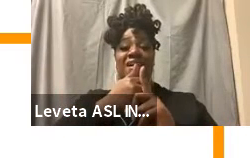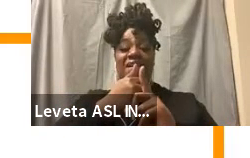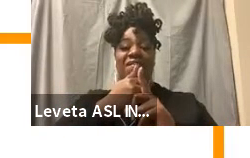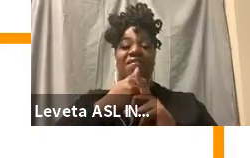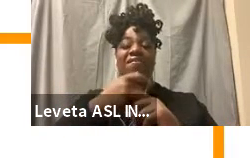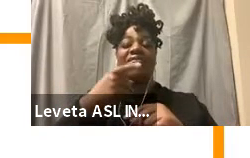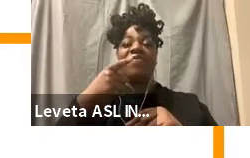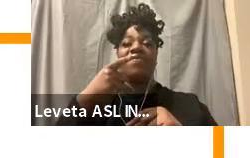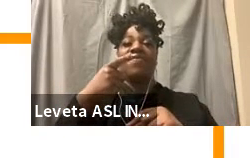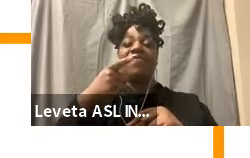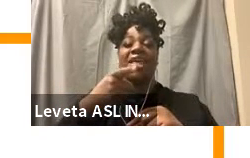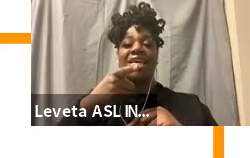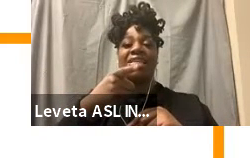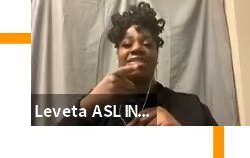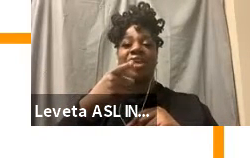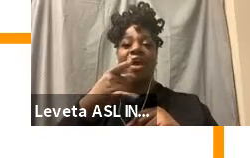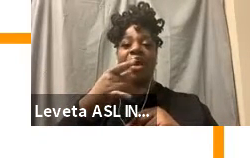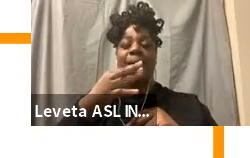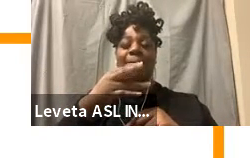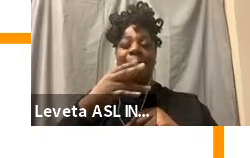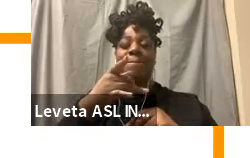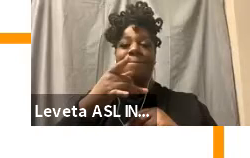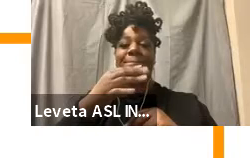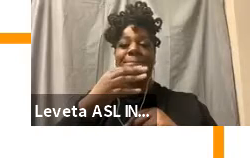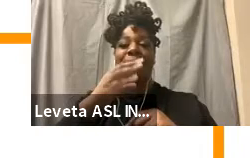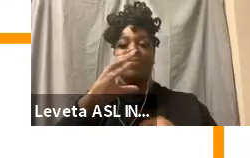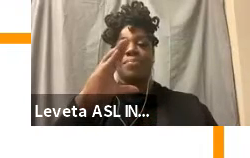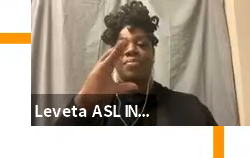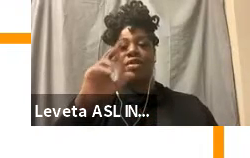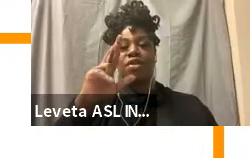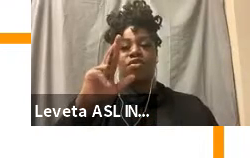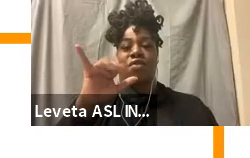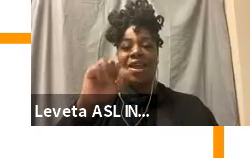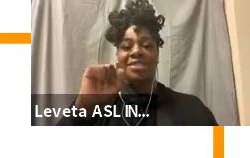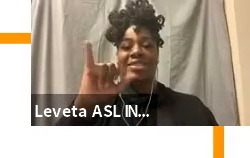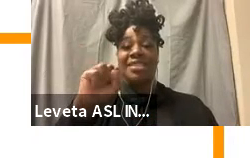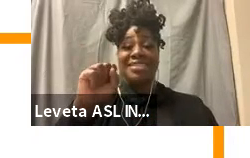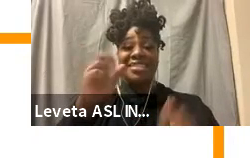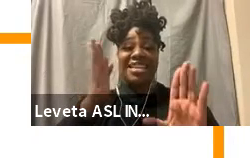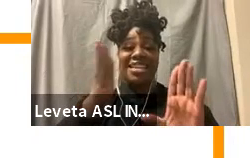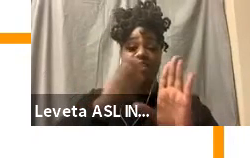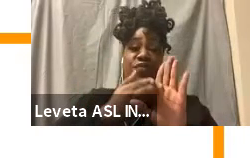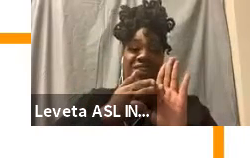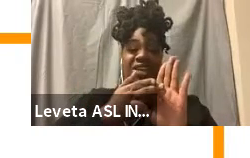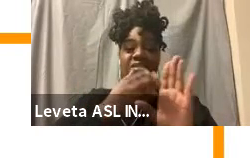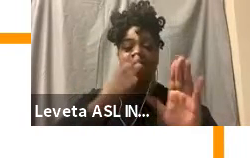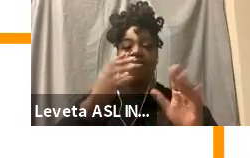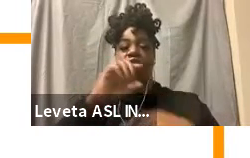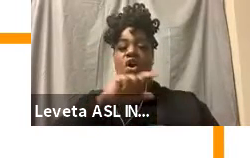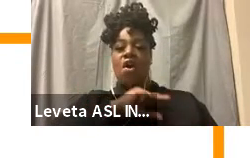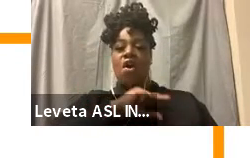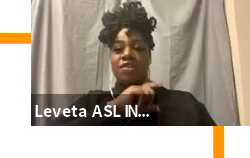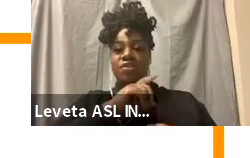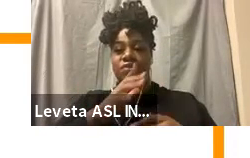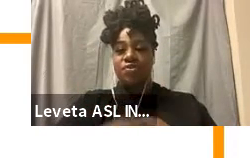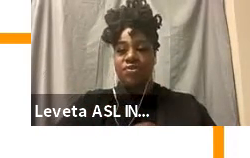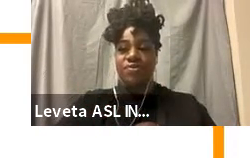team officer and regularly responds to assist citizens who suffer from mood and thought